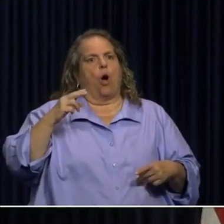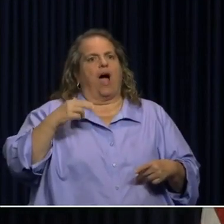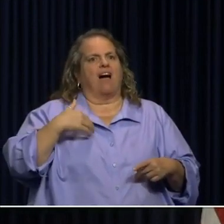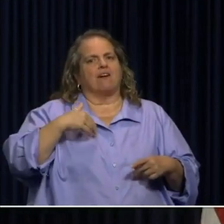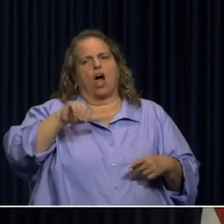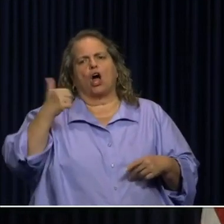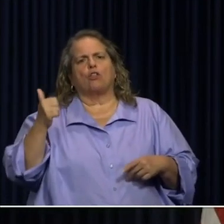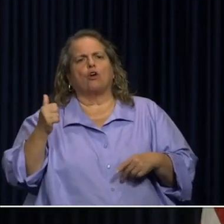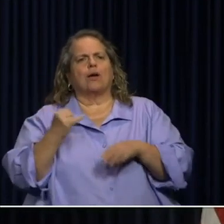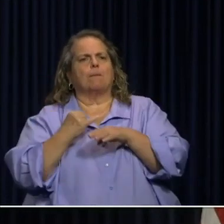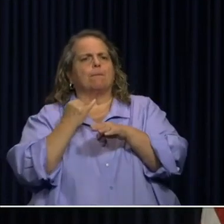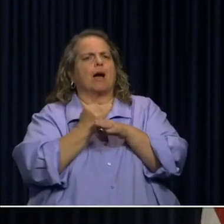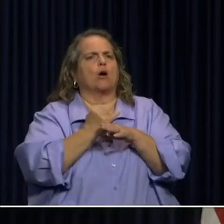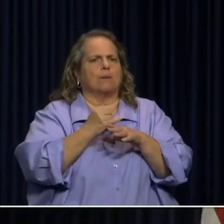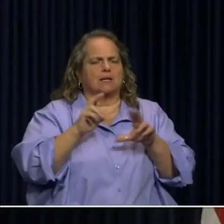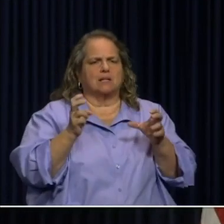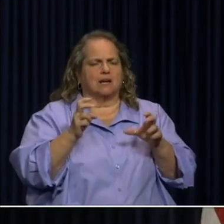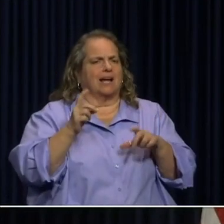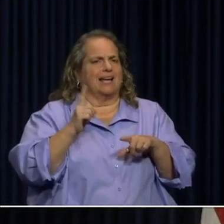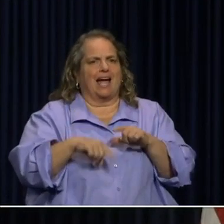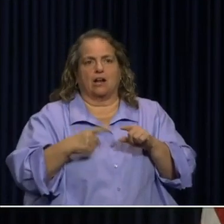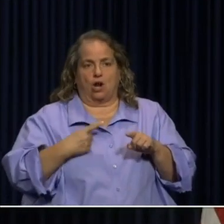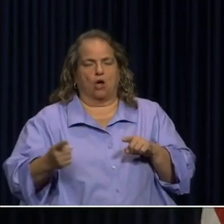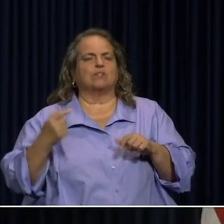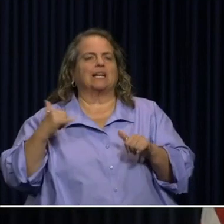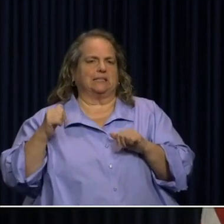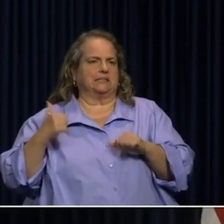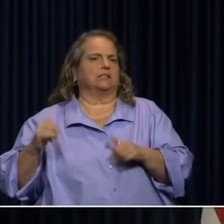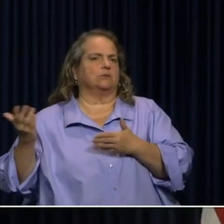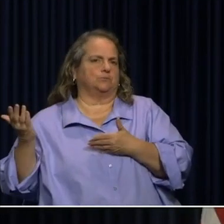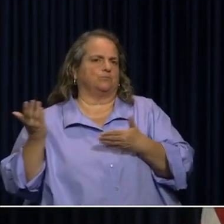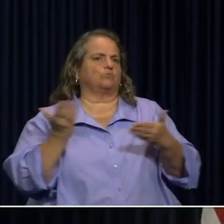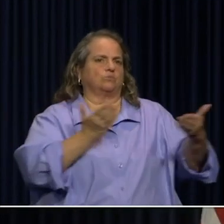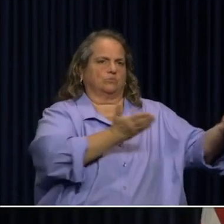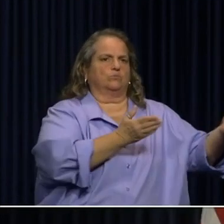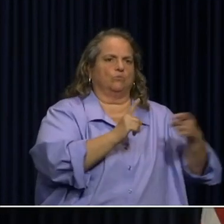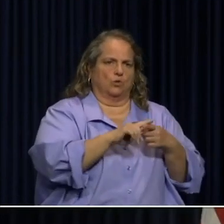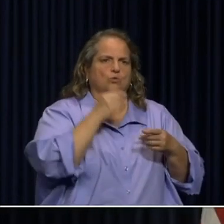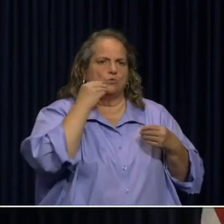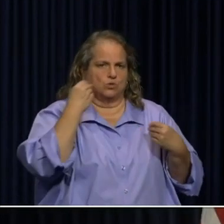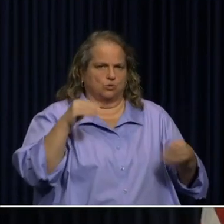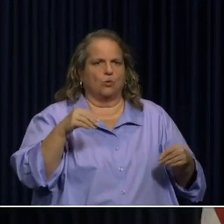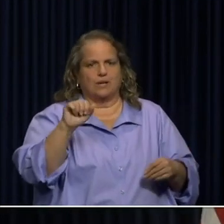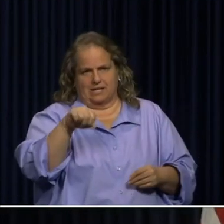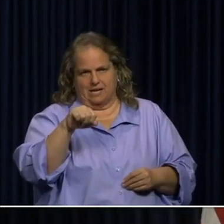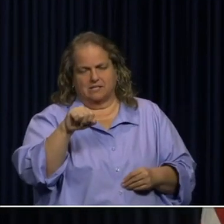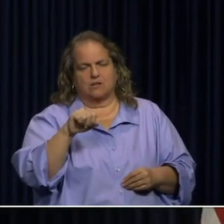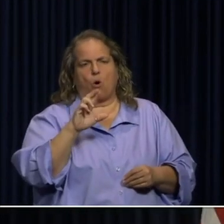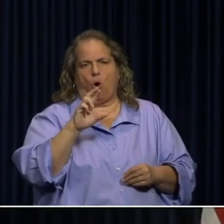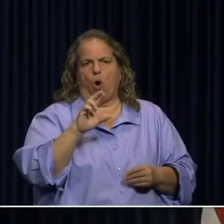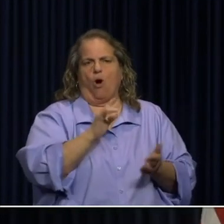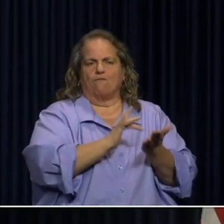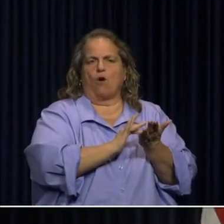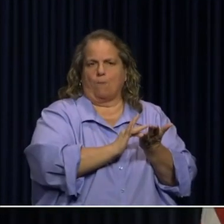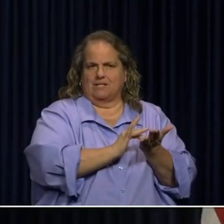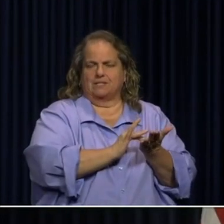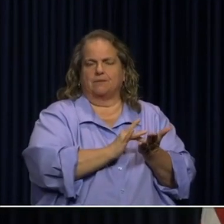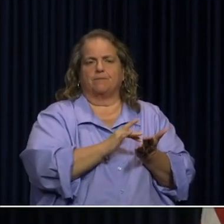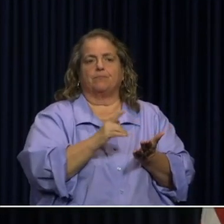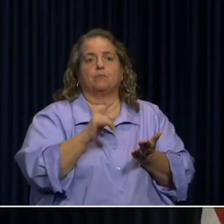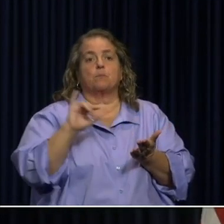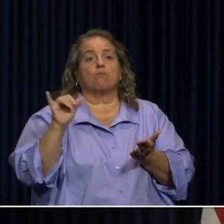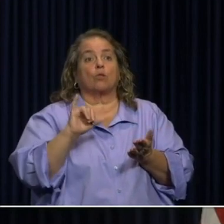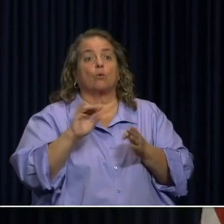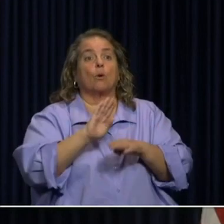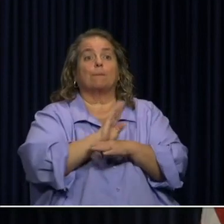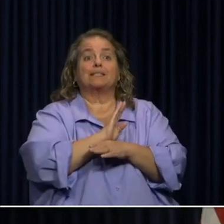own, they can still accompany you to the grocery store or the pharmacy. We're also asking that these businesses who are fortunate enough to